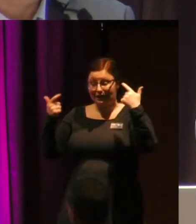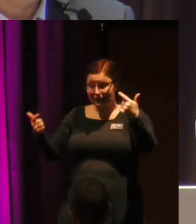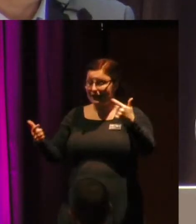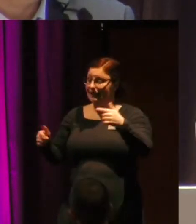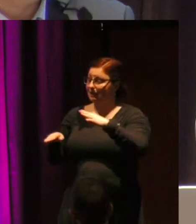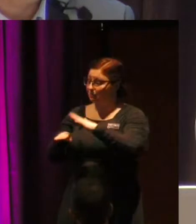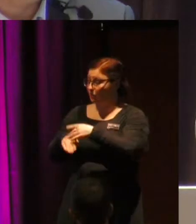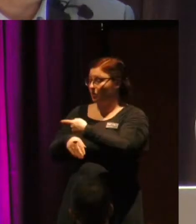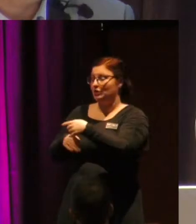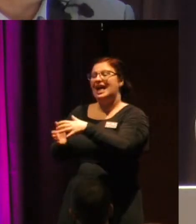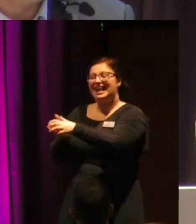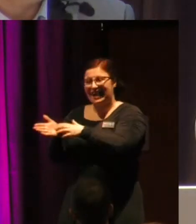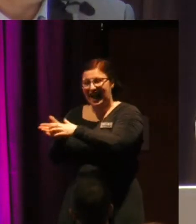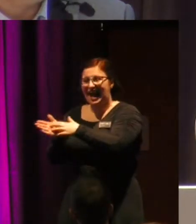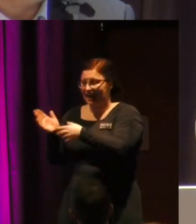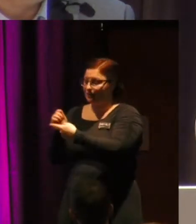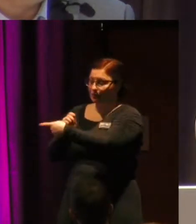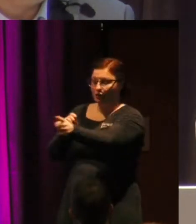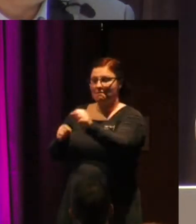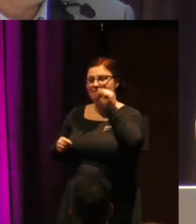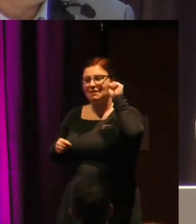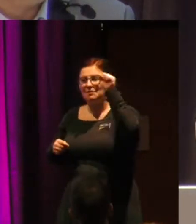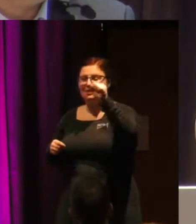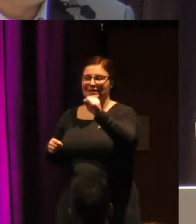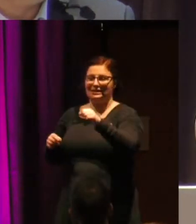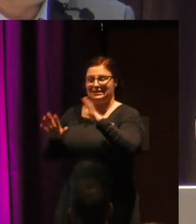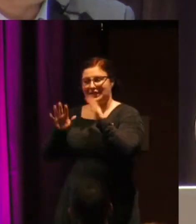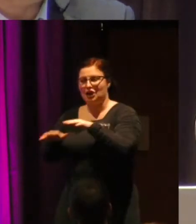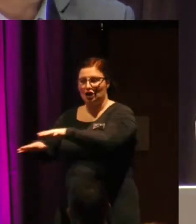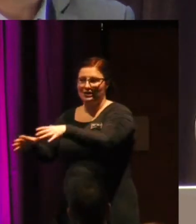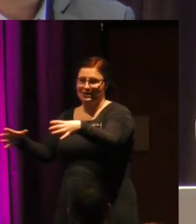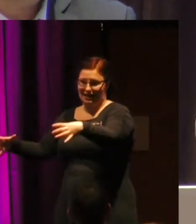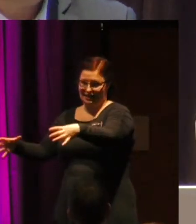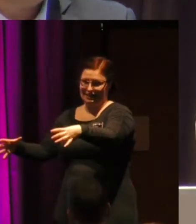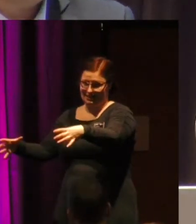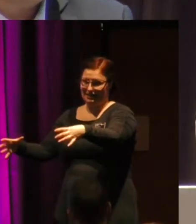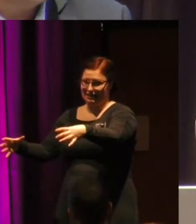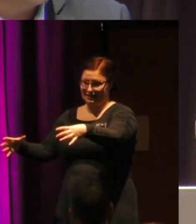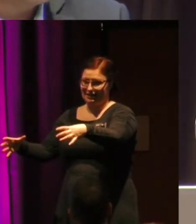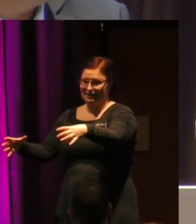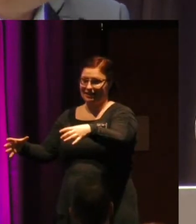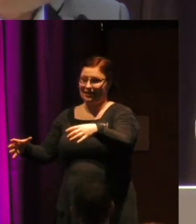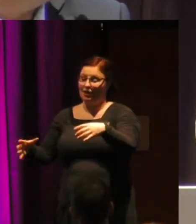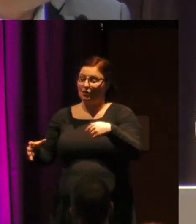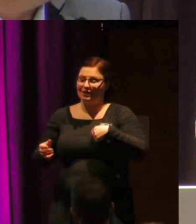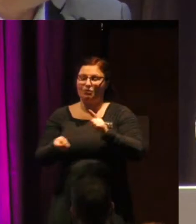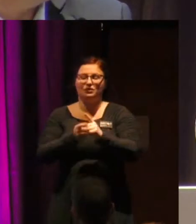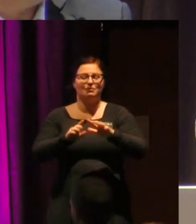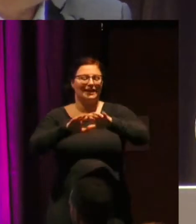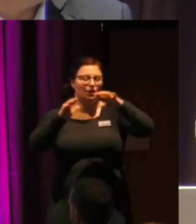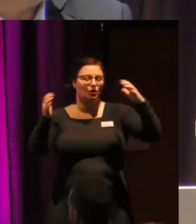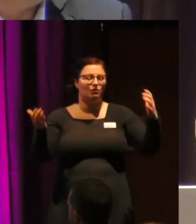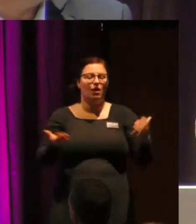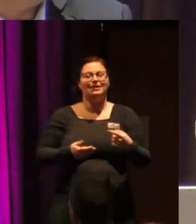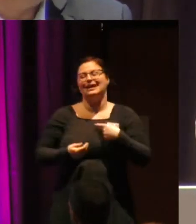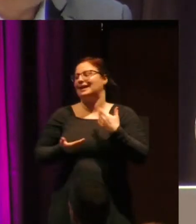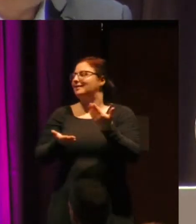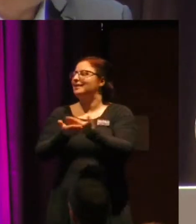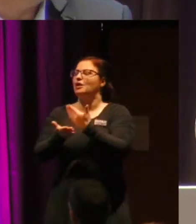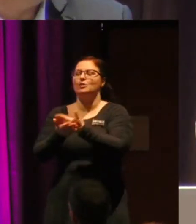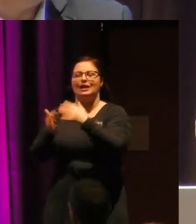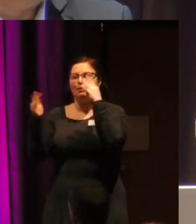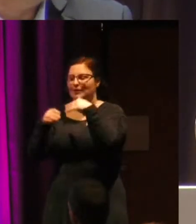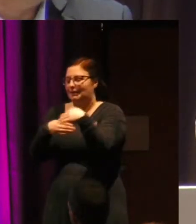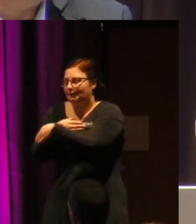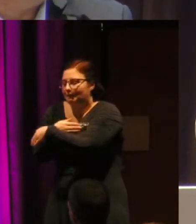movement. And I think this is what we have to create, a global one, because it is not a national problem. It's not only